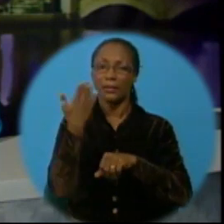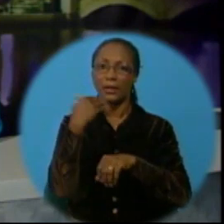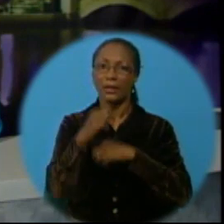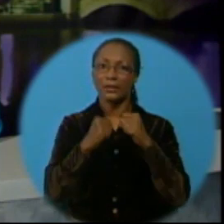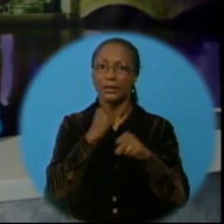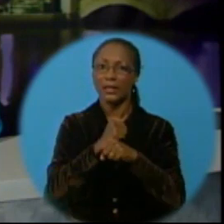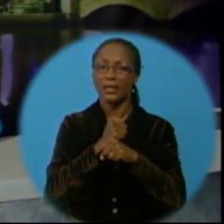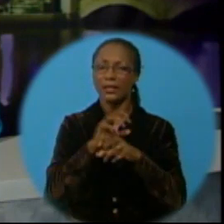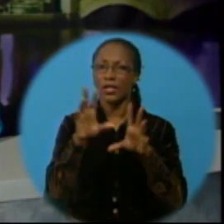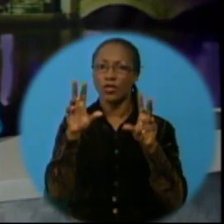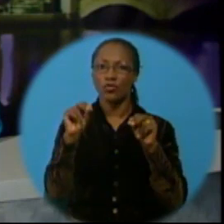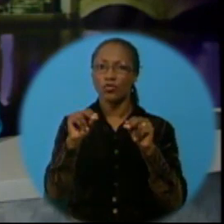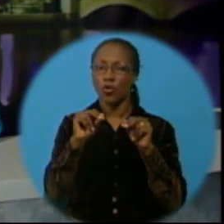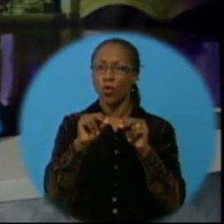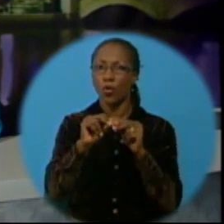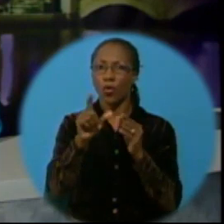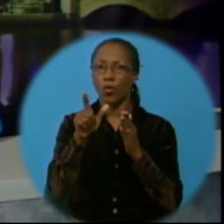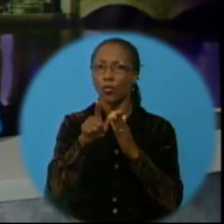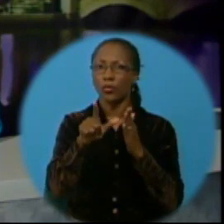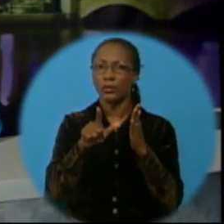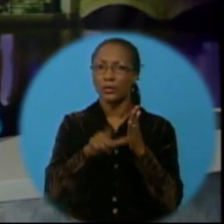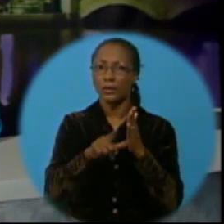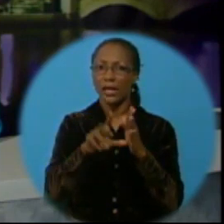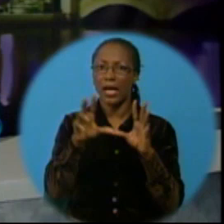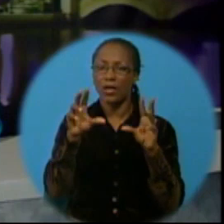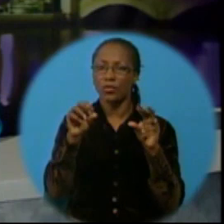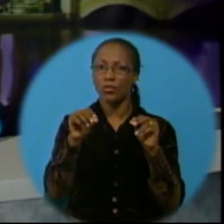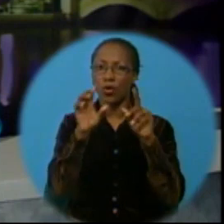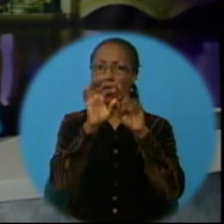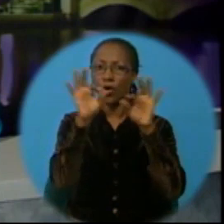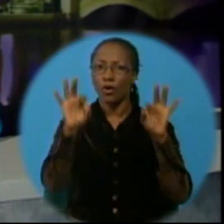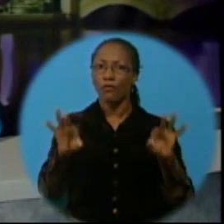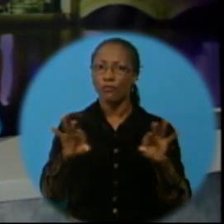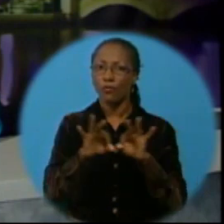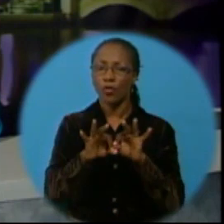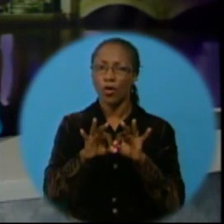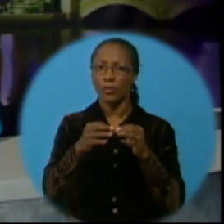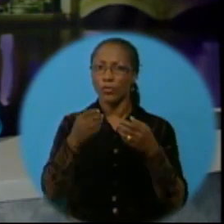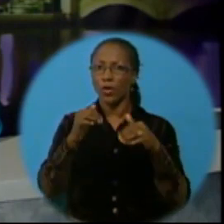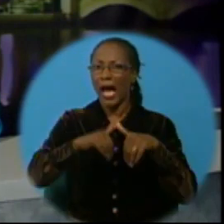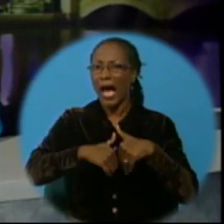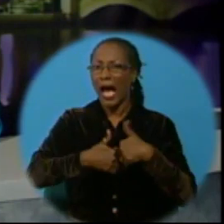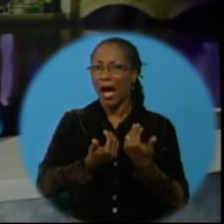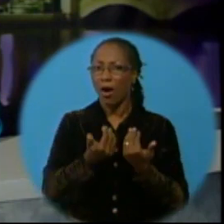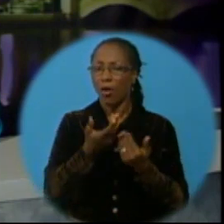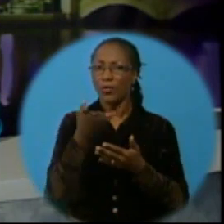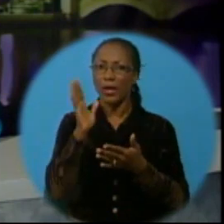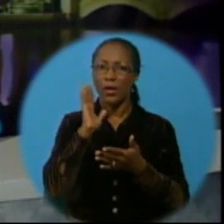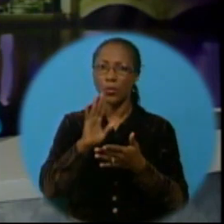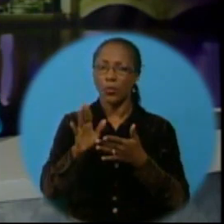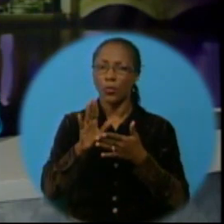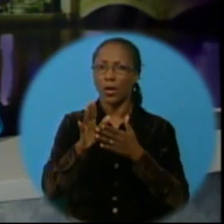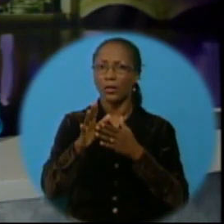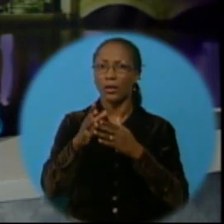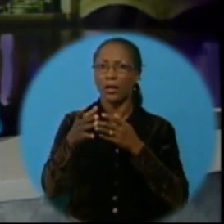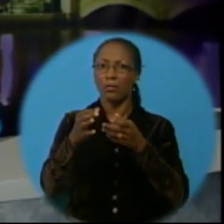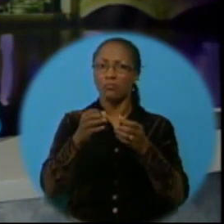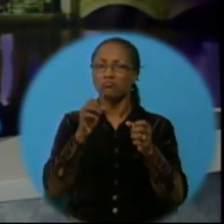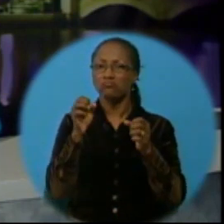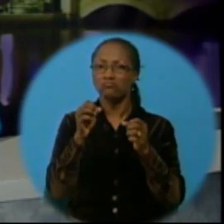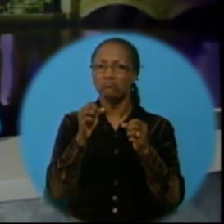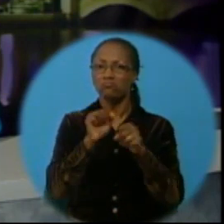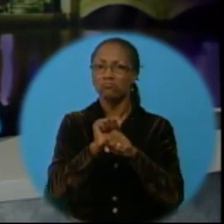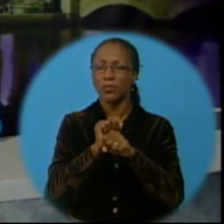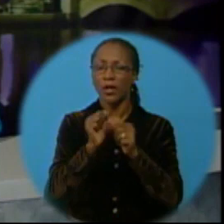Act and there are no prescribed forms or procedures to guide the filings of the complaints. She's therefore